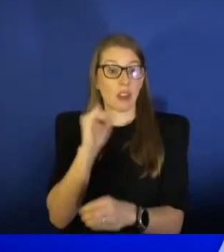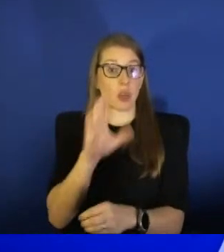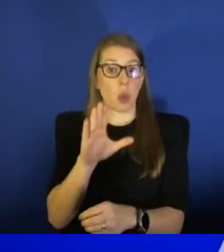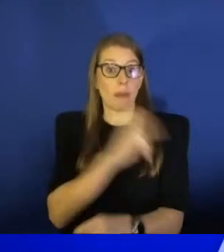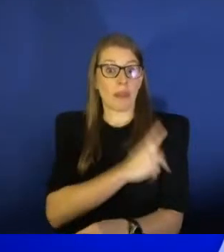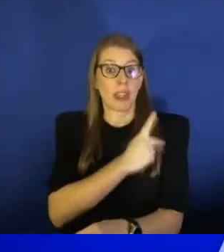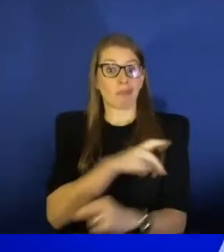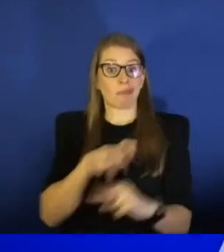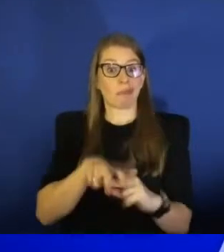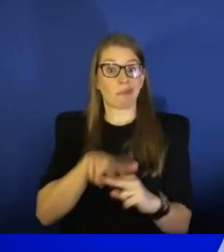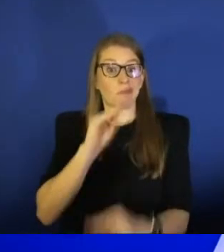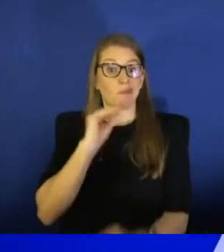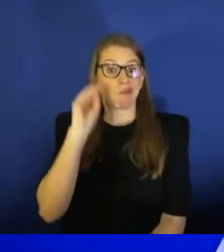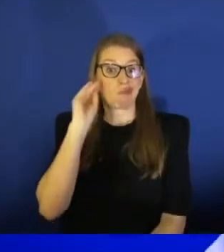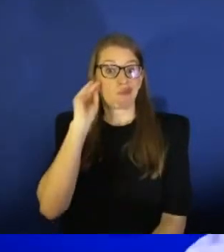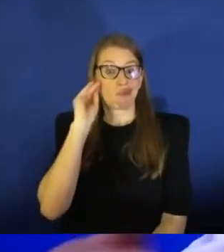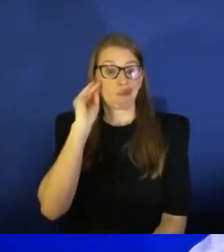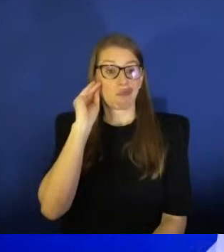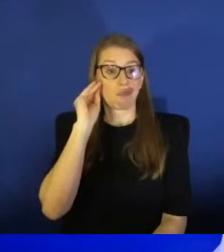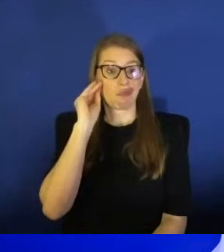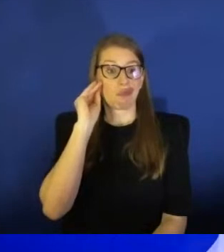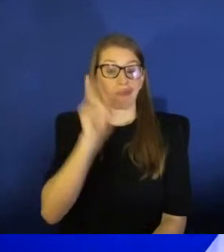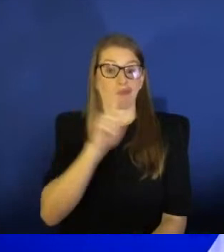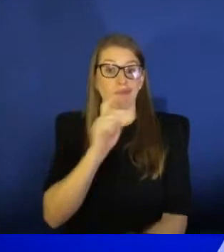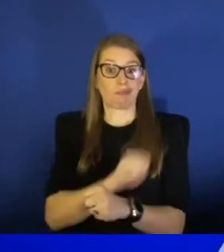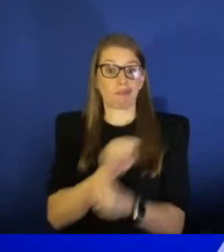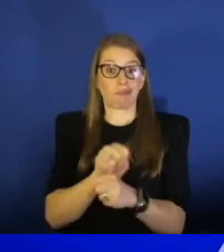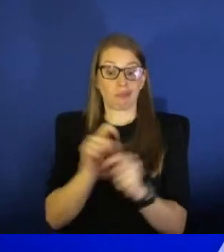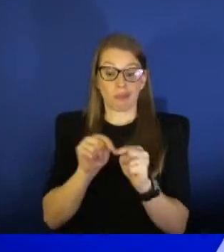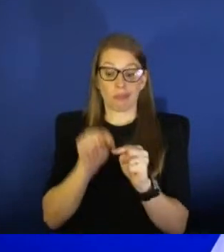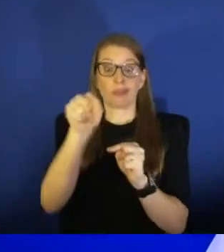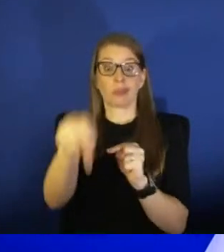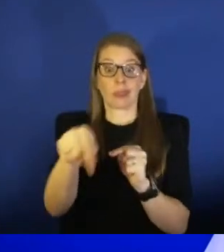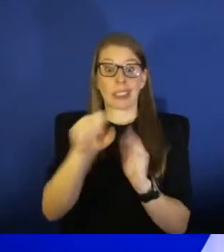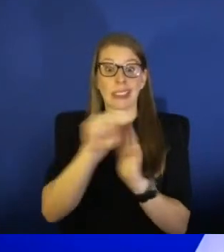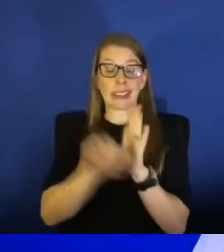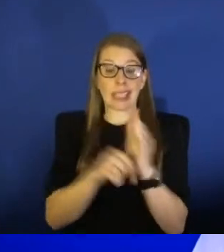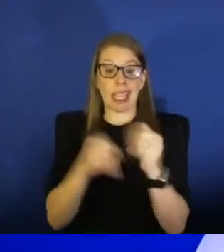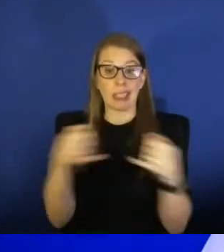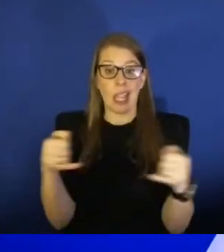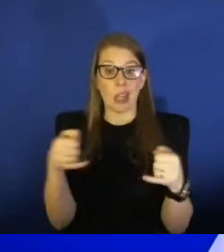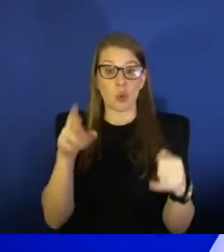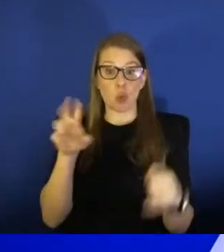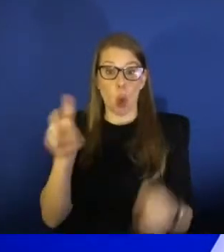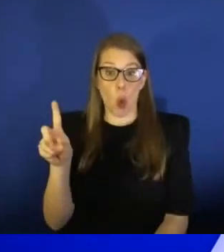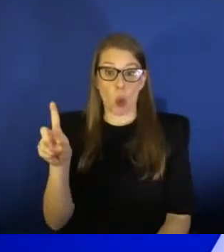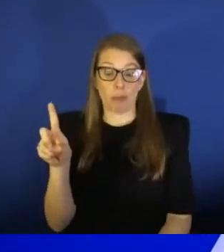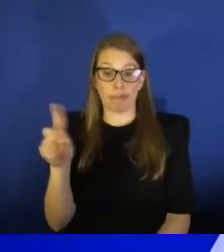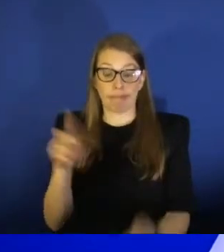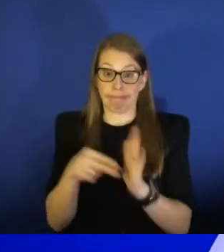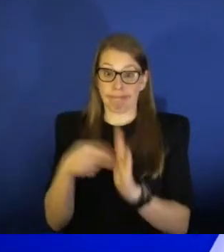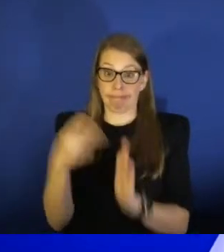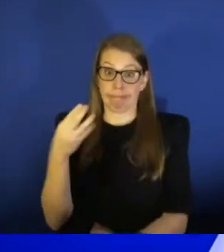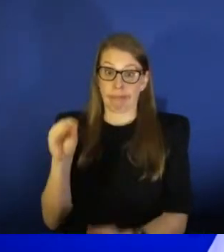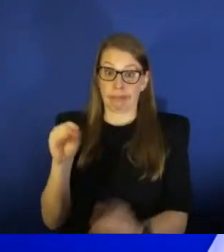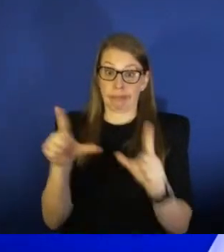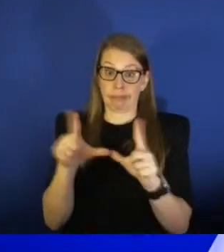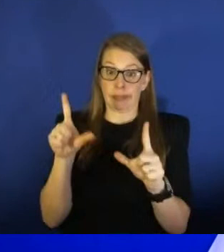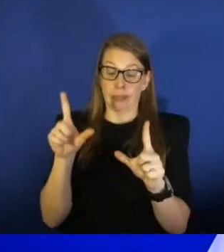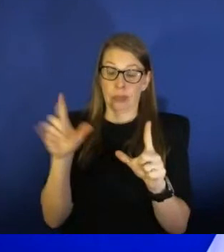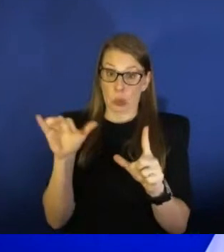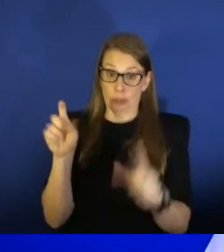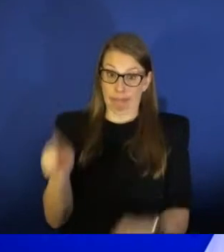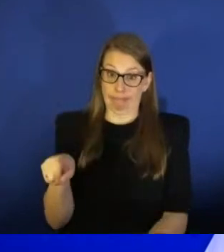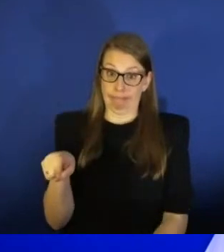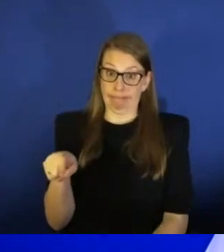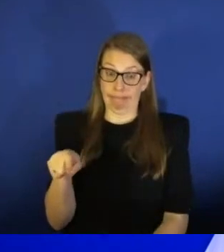home, you know, literally across State Line Road from our health system, we do have to have that Missouri license too. So that's another sort of impact of